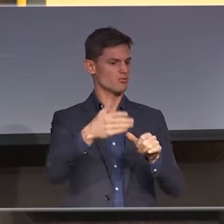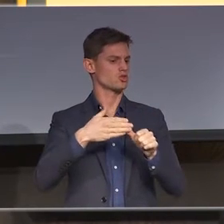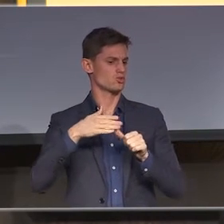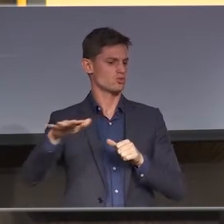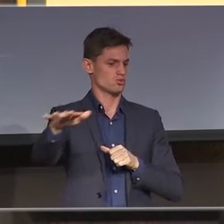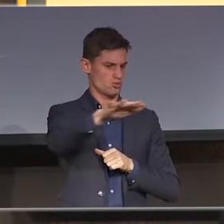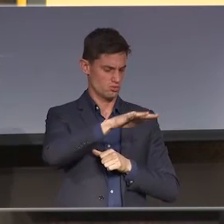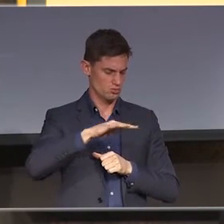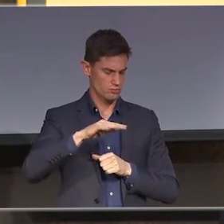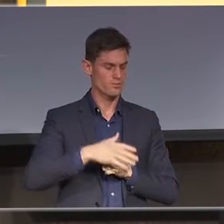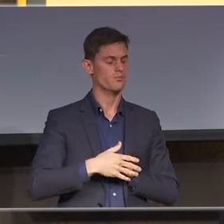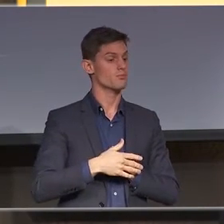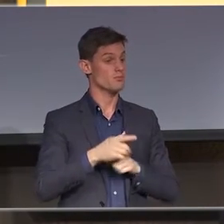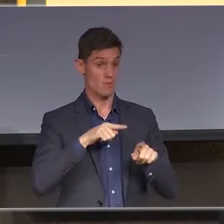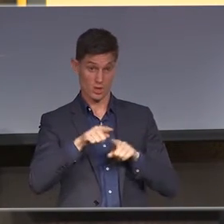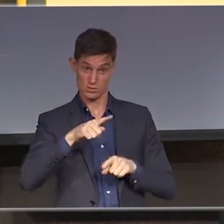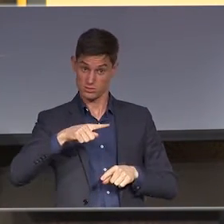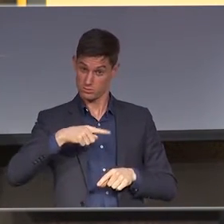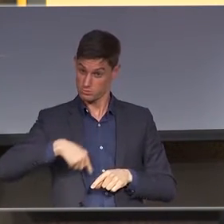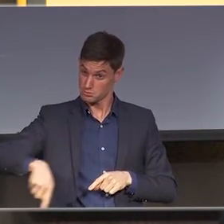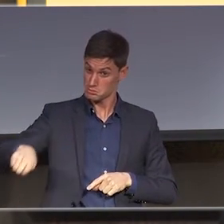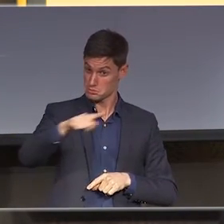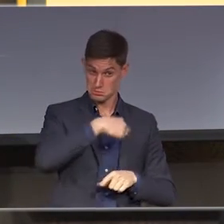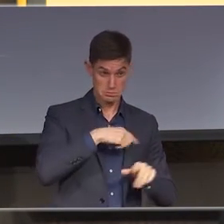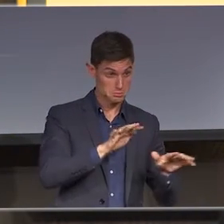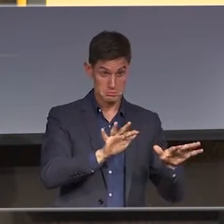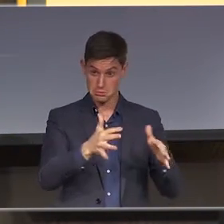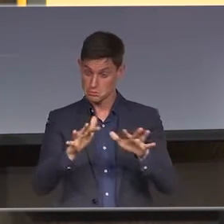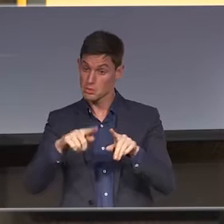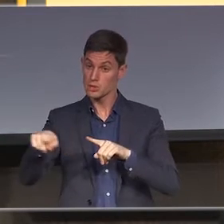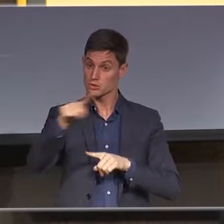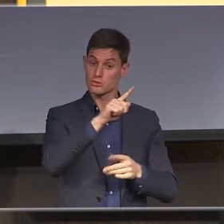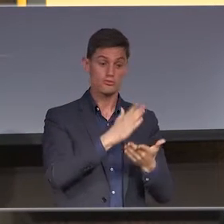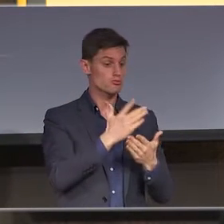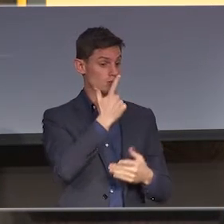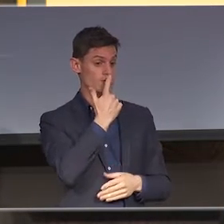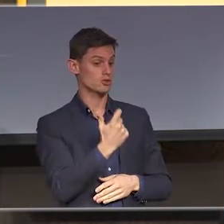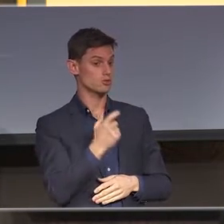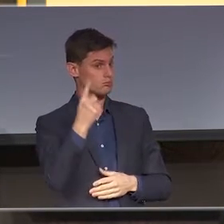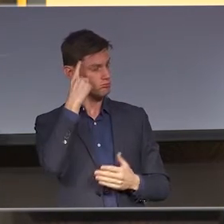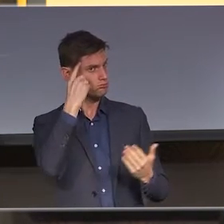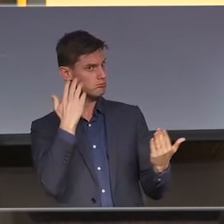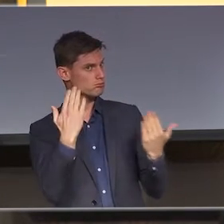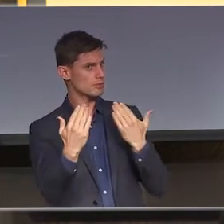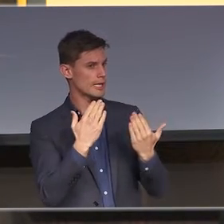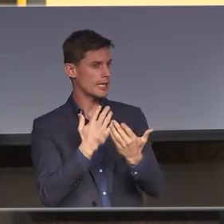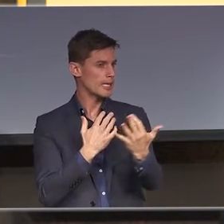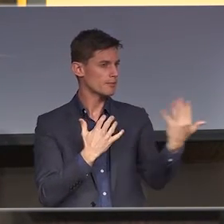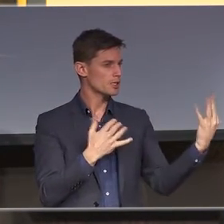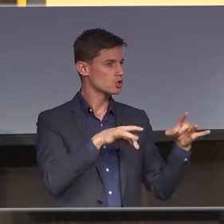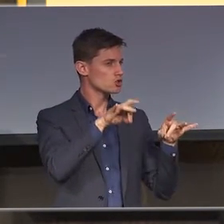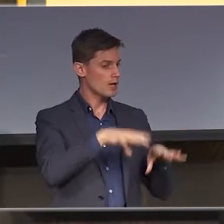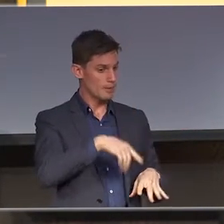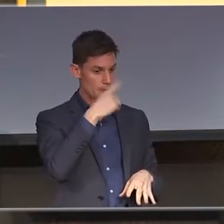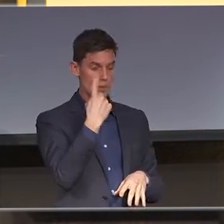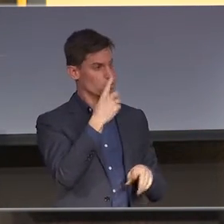Australian context, I hazard a guess that most of us in this room are in positions of privilege when we compare ourselves to the number of Australians who